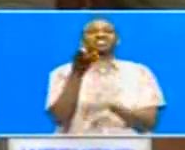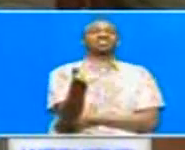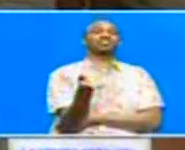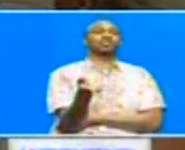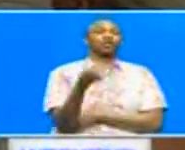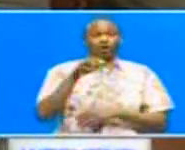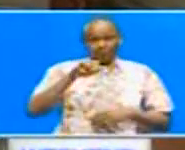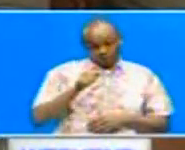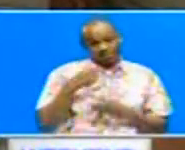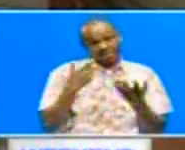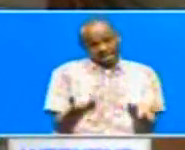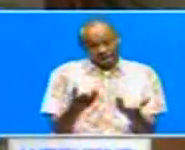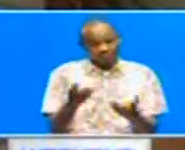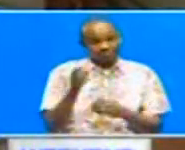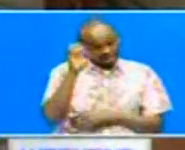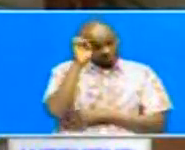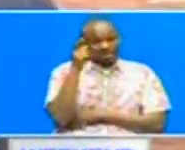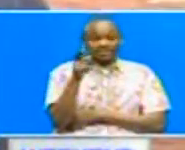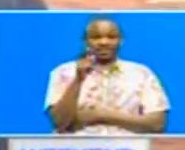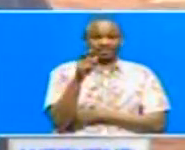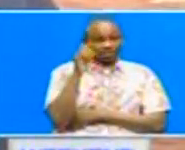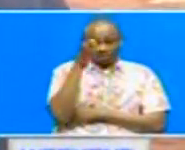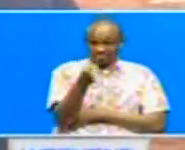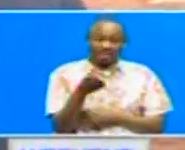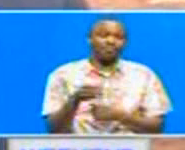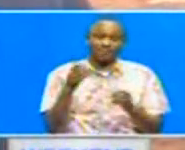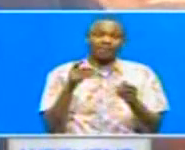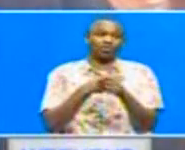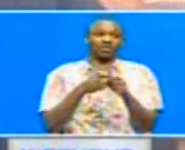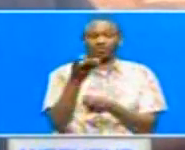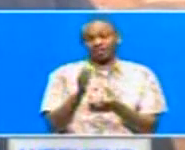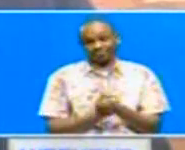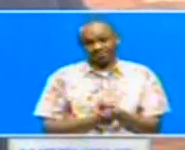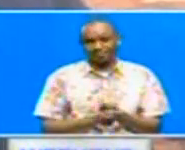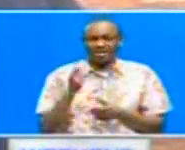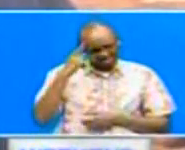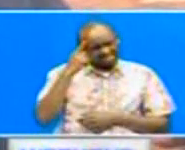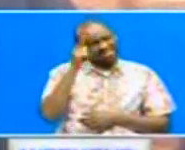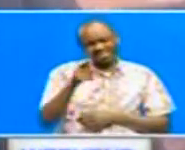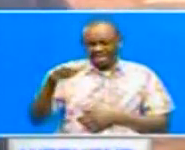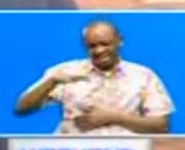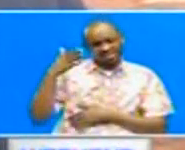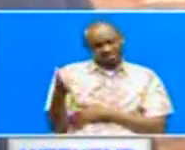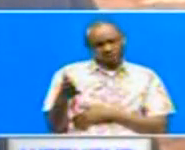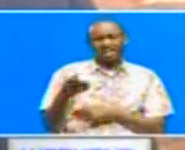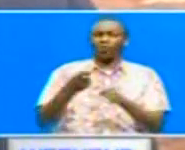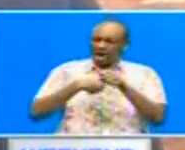Elgeyo Marakwet, where potato farmers and vendors abound. So, nafikiri tegemeo kuu hapa area hii ni